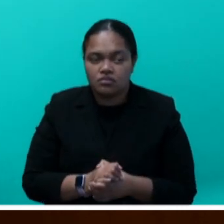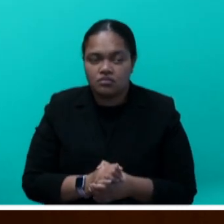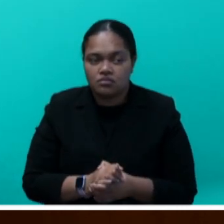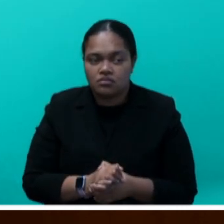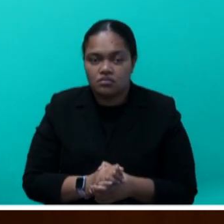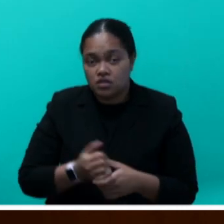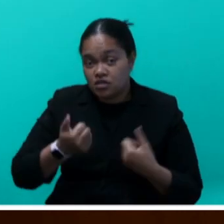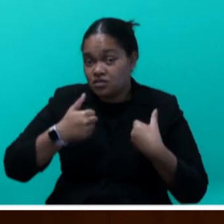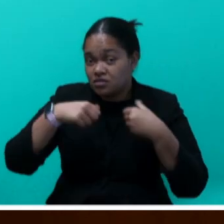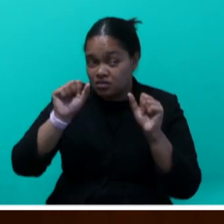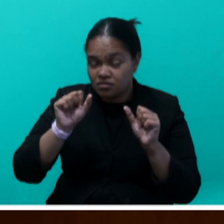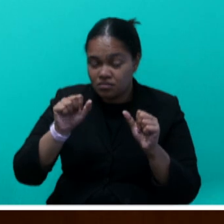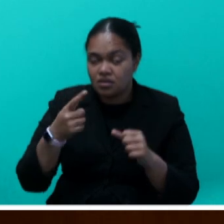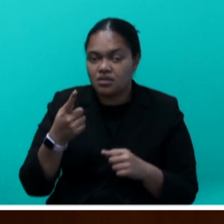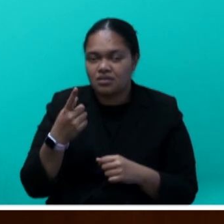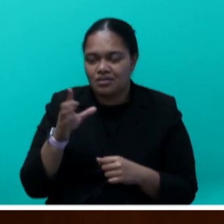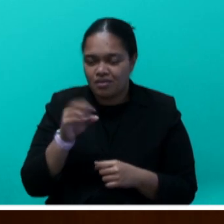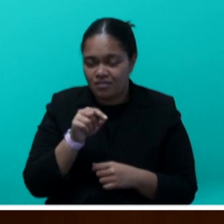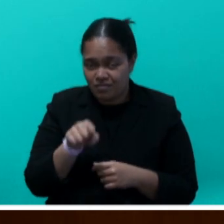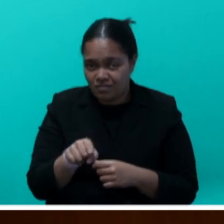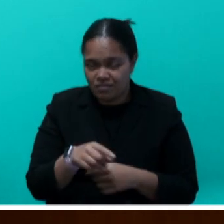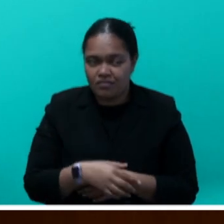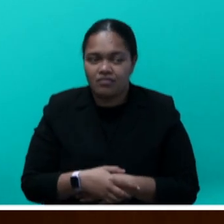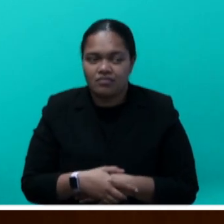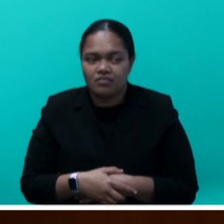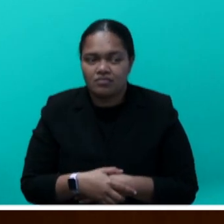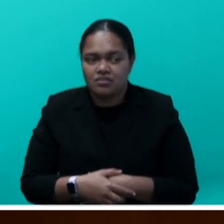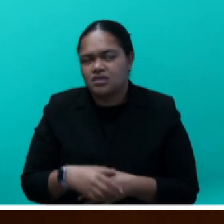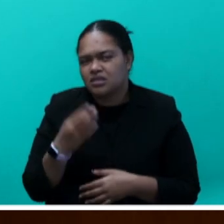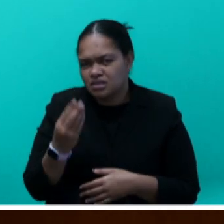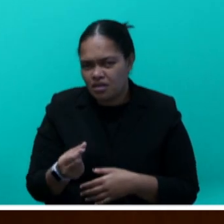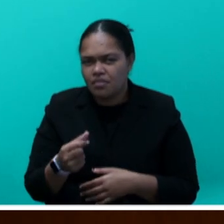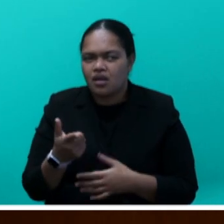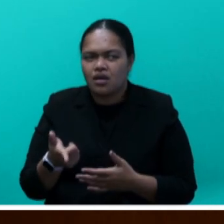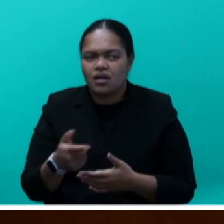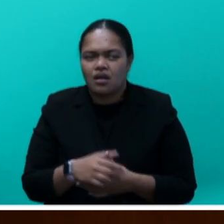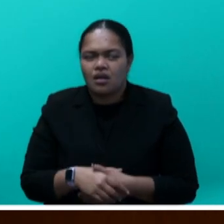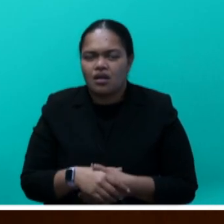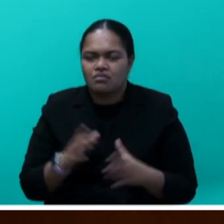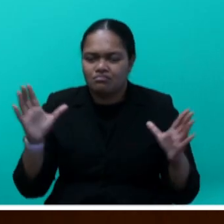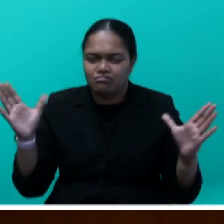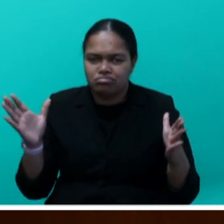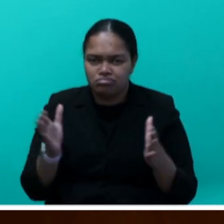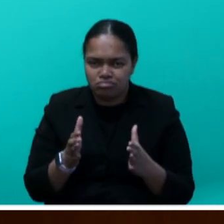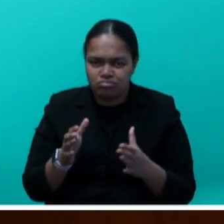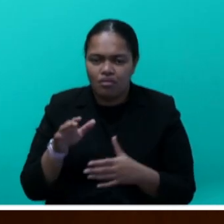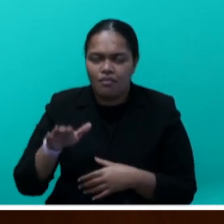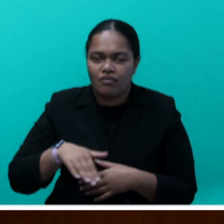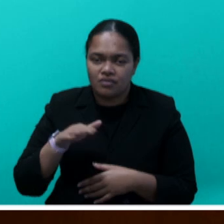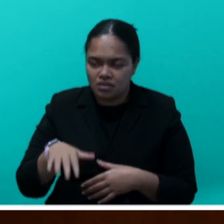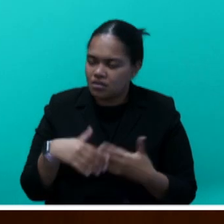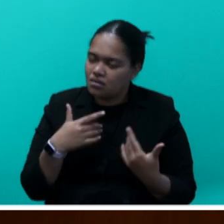The achievements made in alleviation and in some cases eradicating poverty is